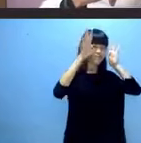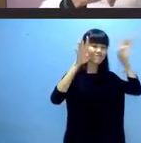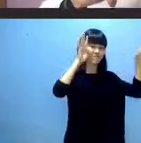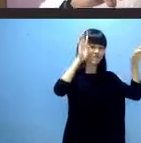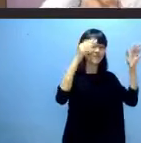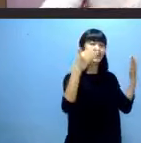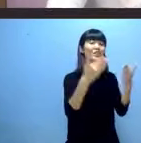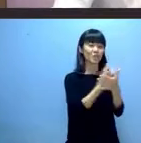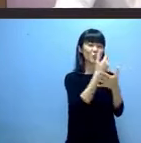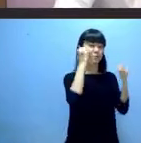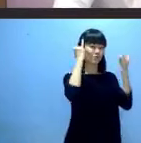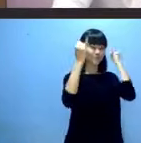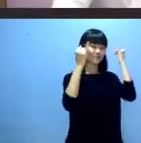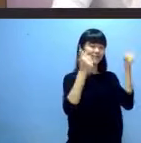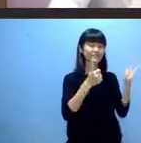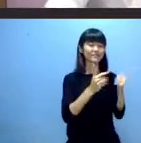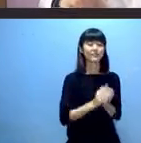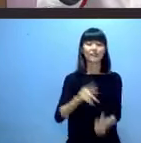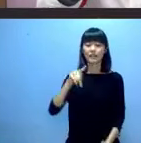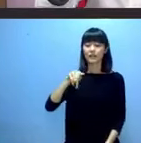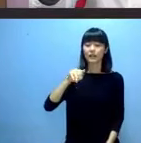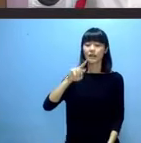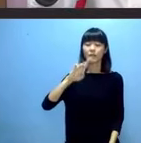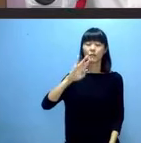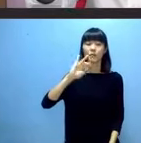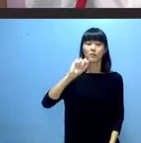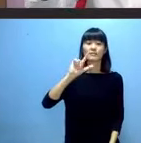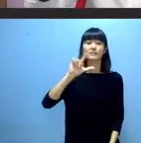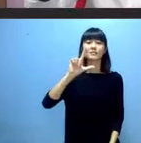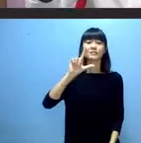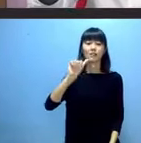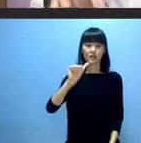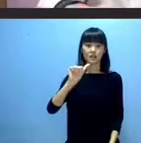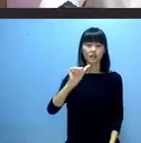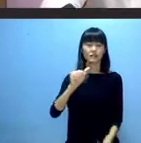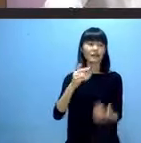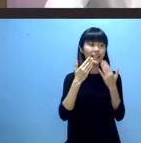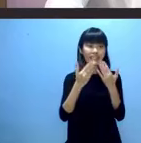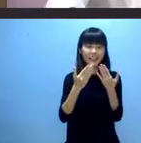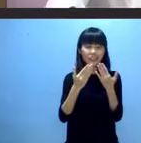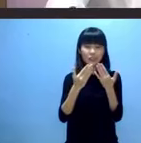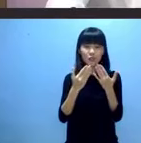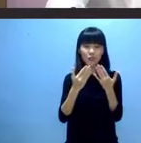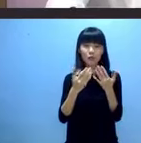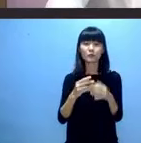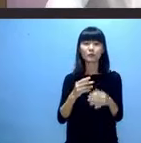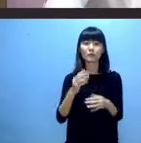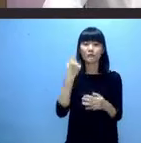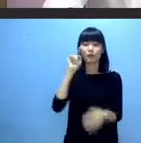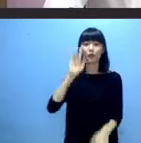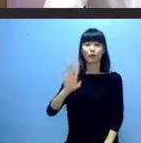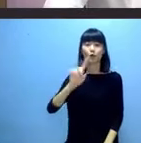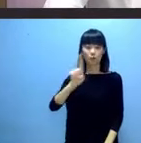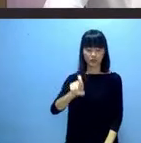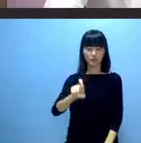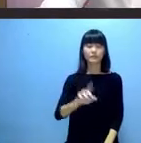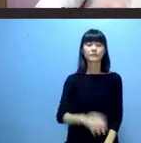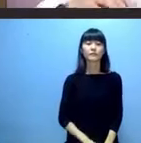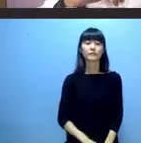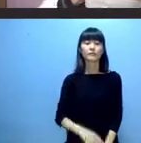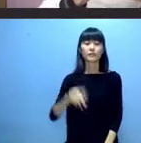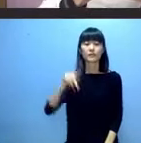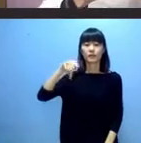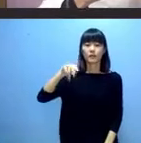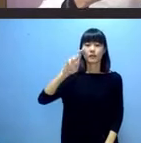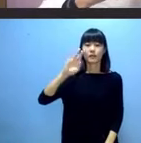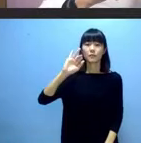a bit better. Priscilla is also online. So thank you, Sandy, for the question about what's your next plan as well. I think that has been addressed. Priscilla is also online. Thank